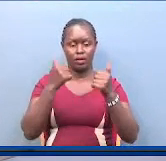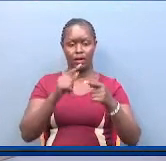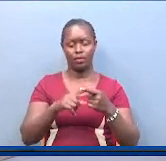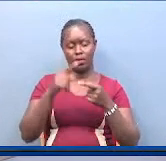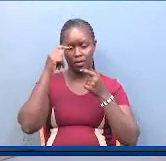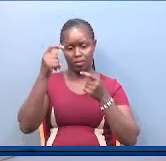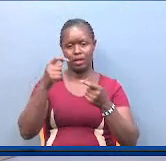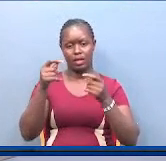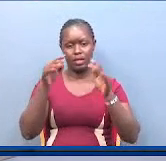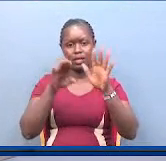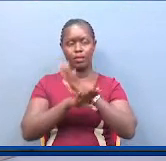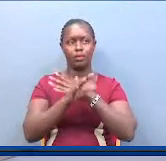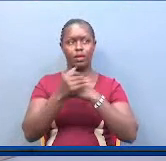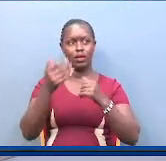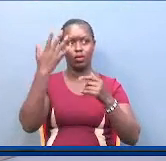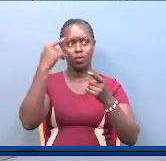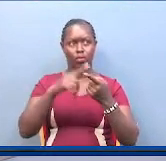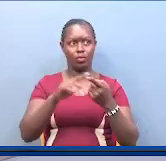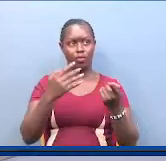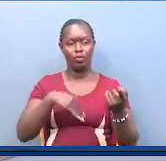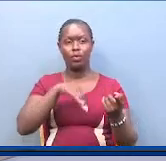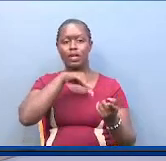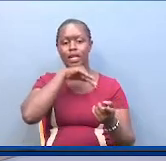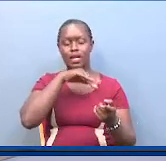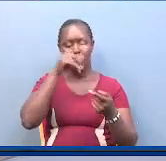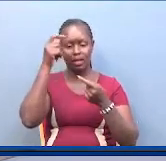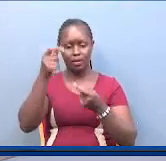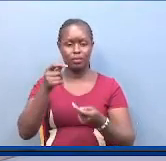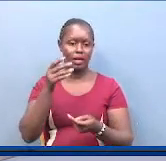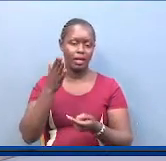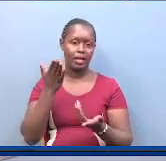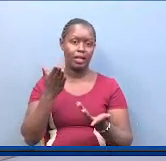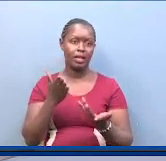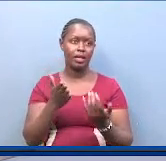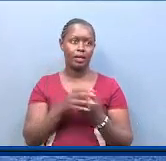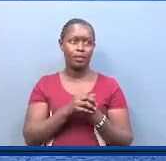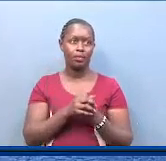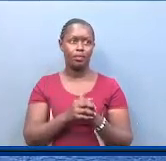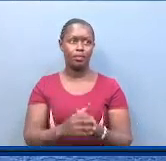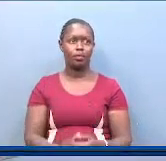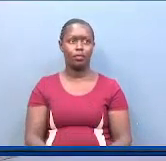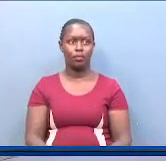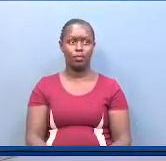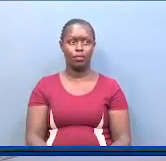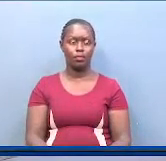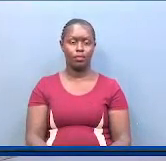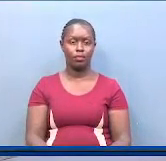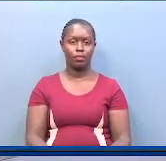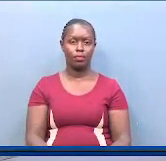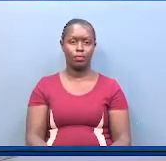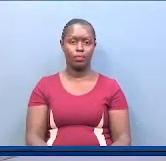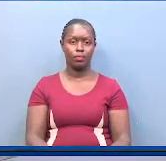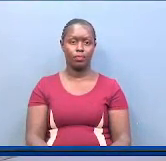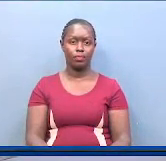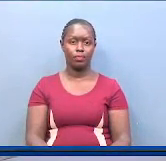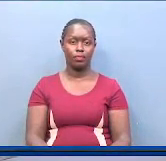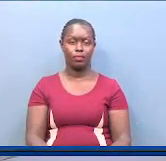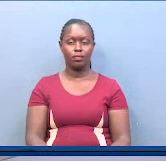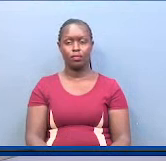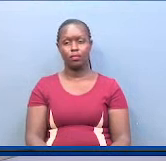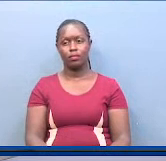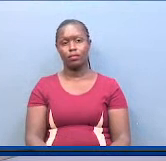deputy. So why would Raila respect Martha Karua at the end of the day? All right. They will abuse Philip, and they'll throw away. Philip, go ahead. I think I